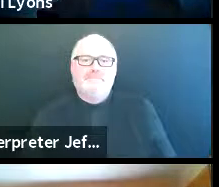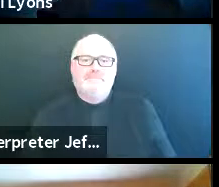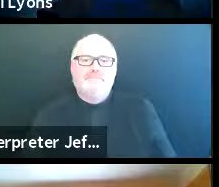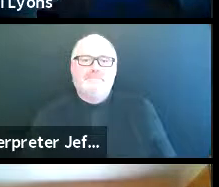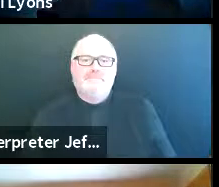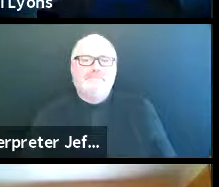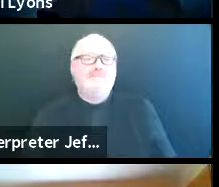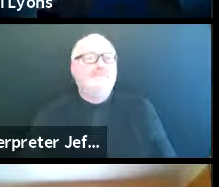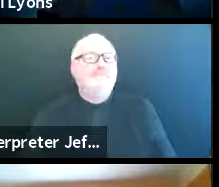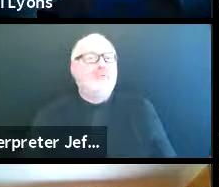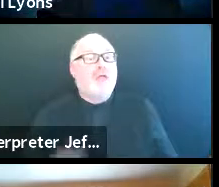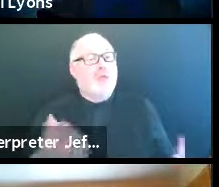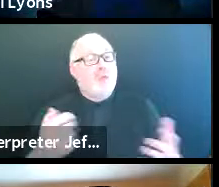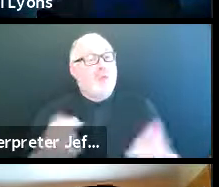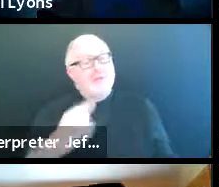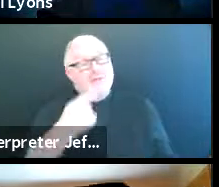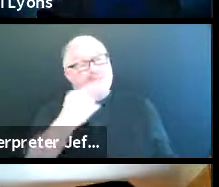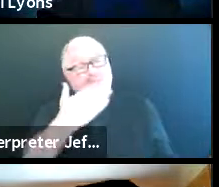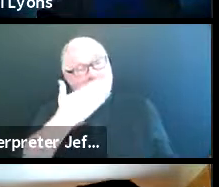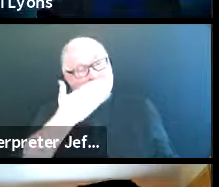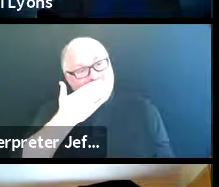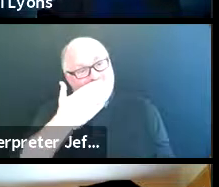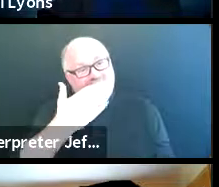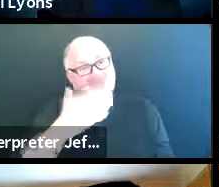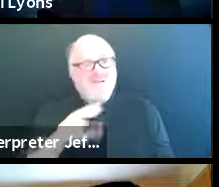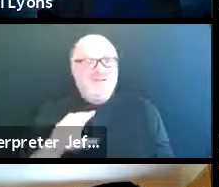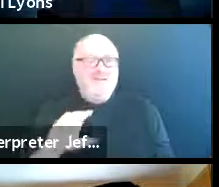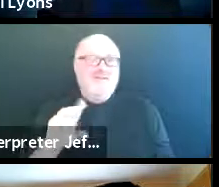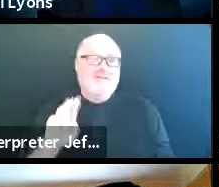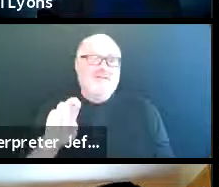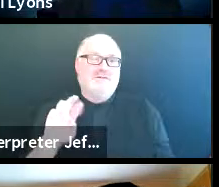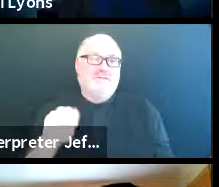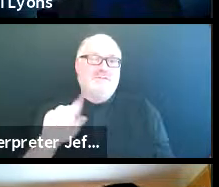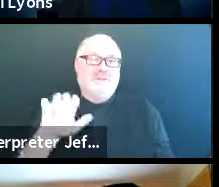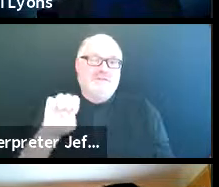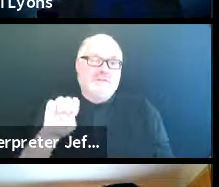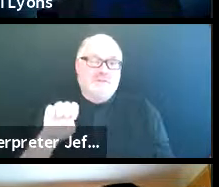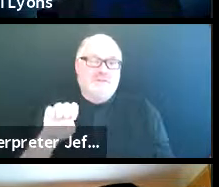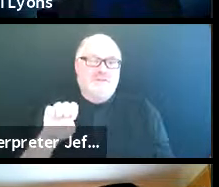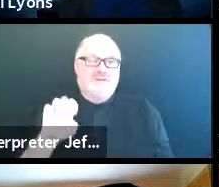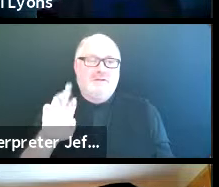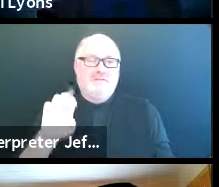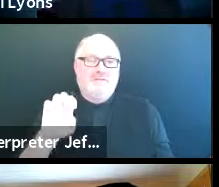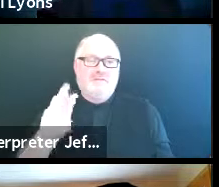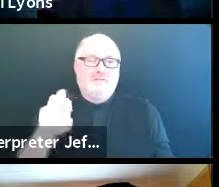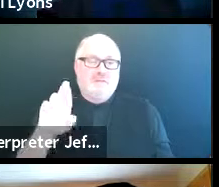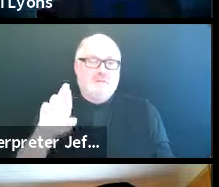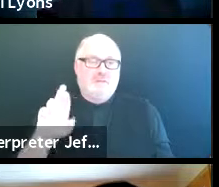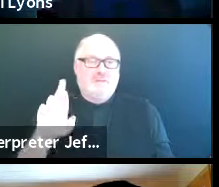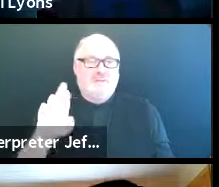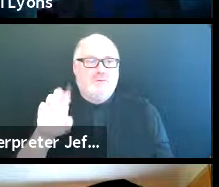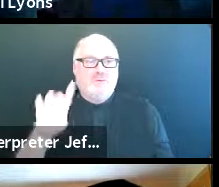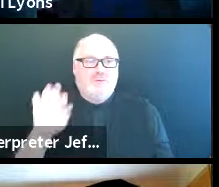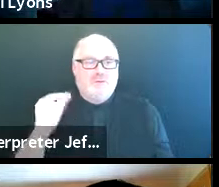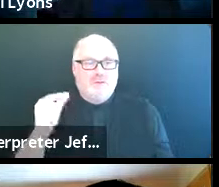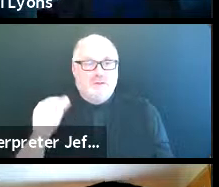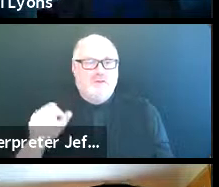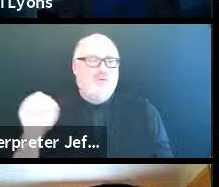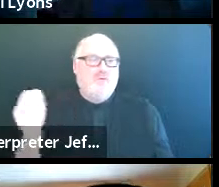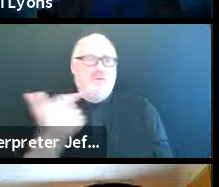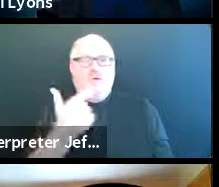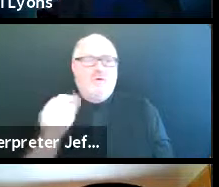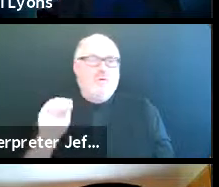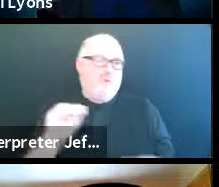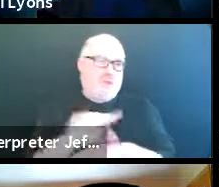So I wanted to say thank you to Dr. Maldi and Dr. Brewer and Dr. Stewart and Dr. Reddick for all of their